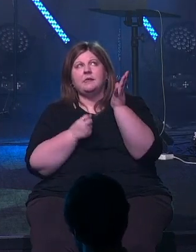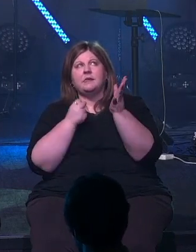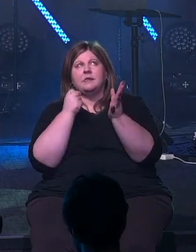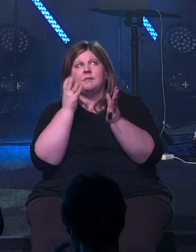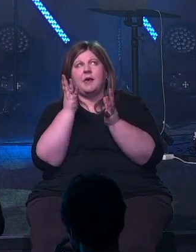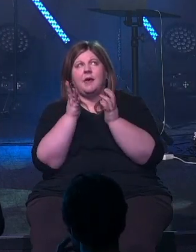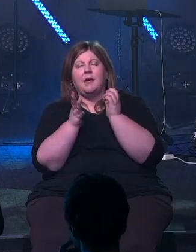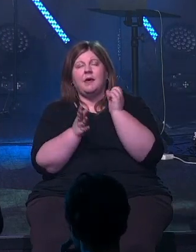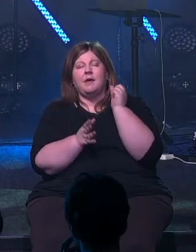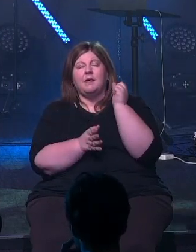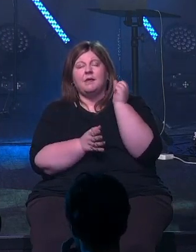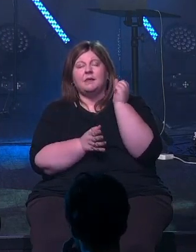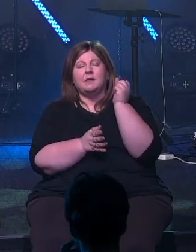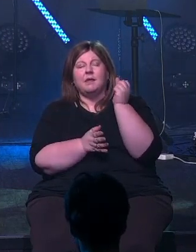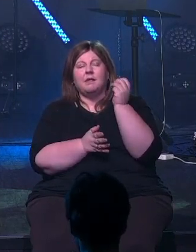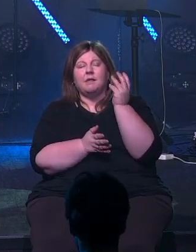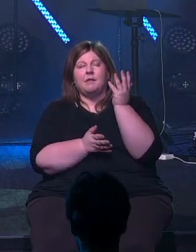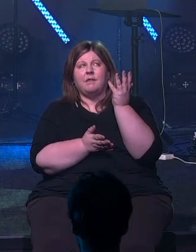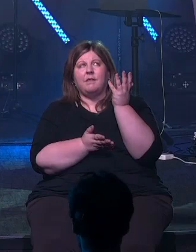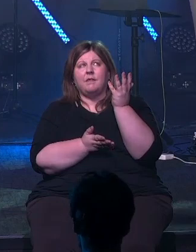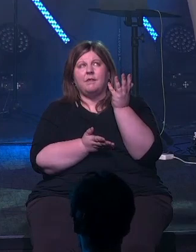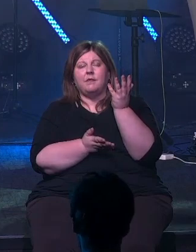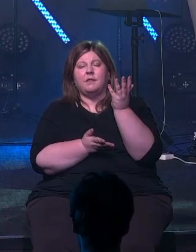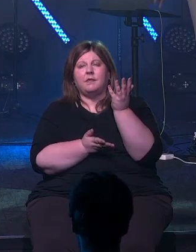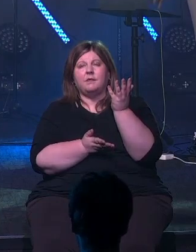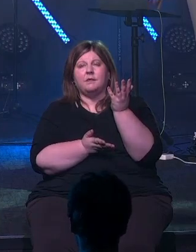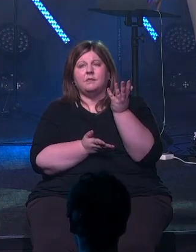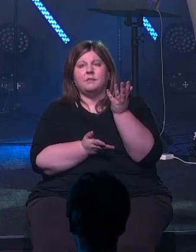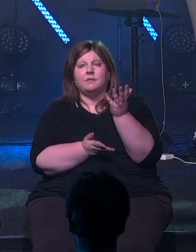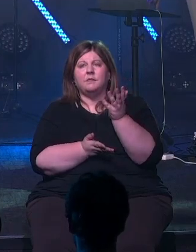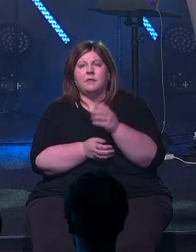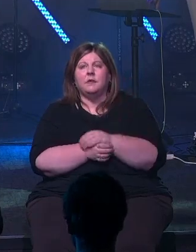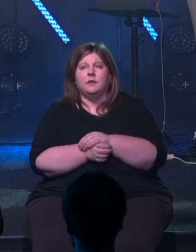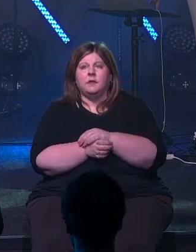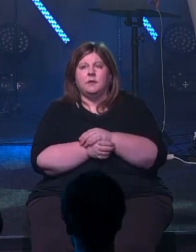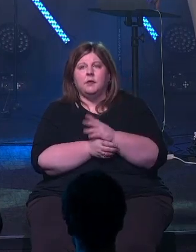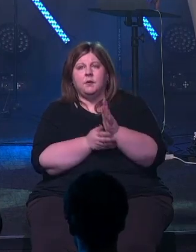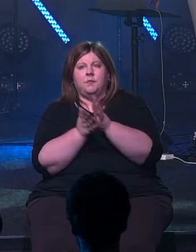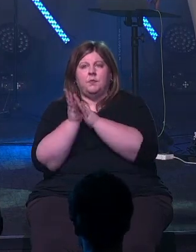This is my song.